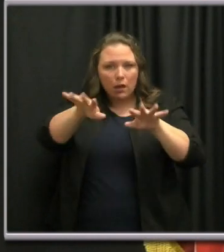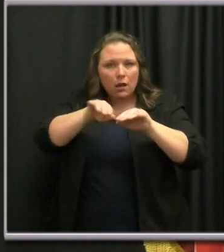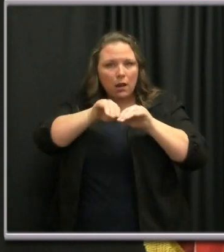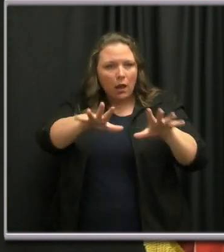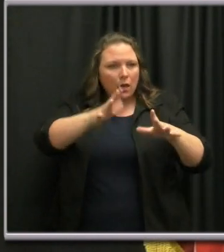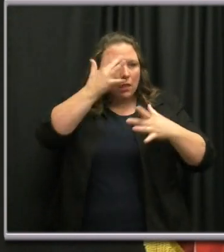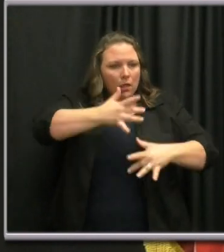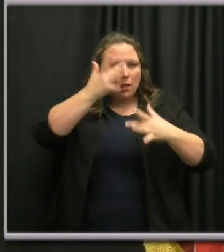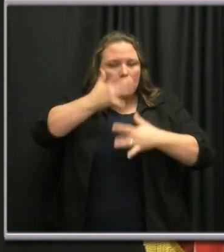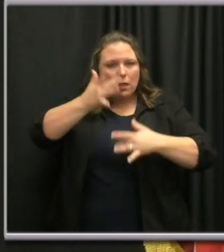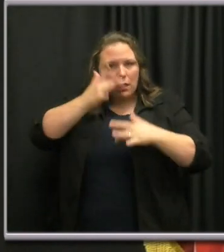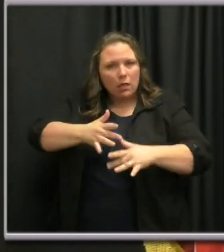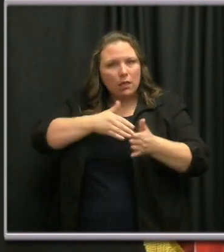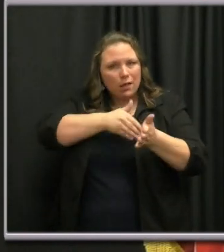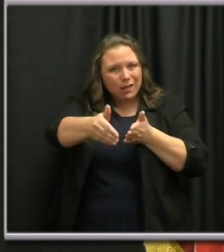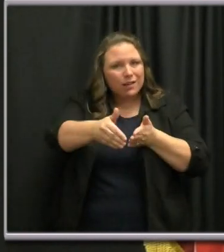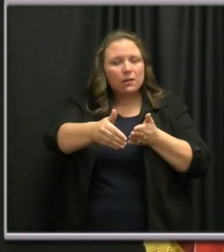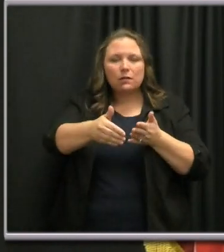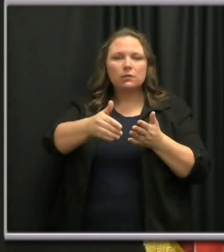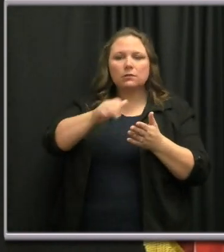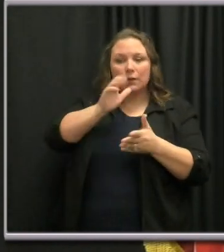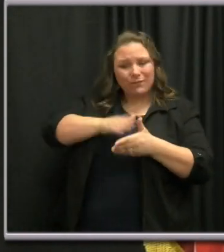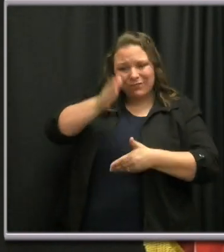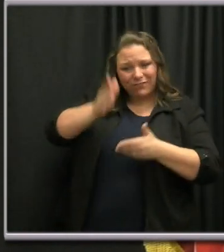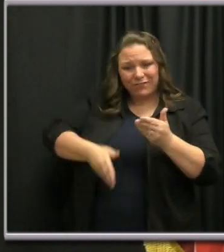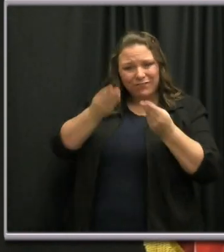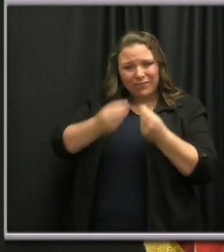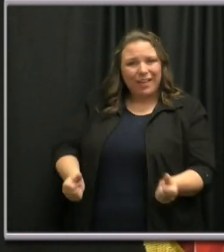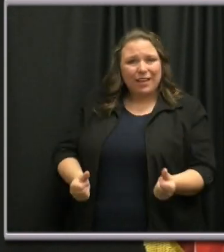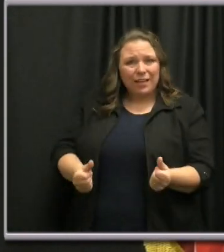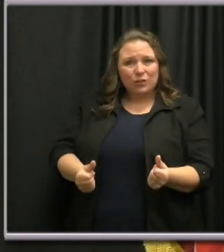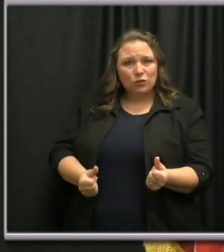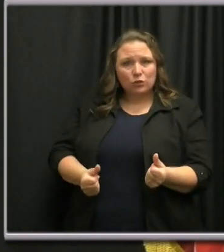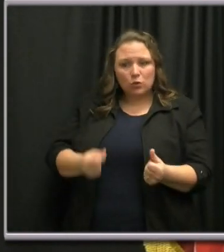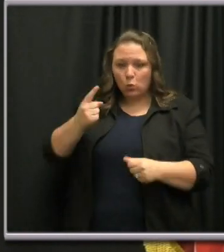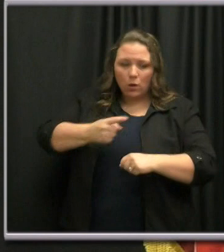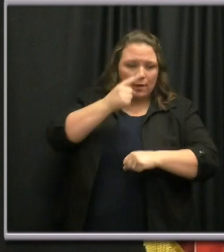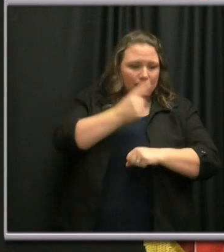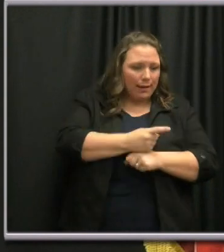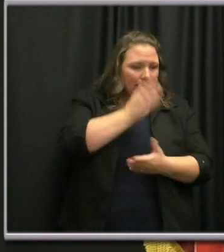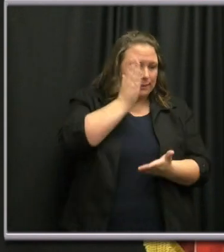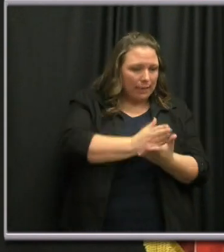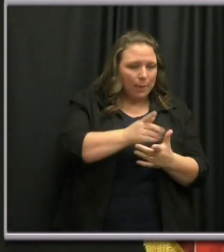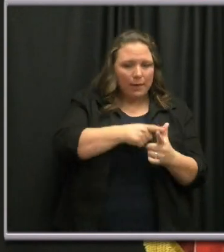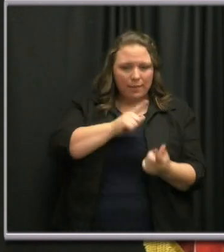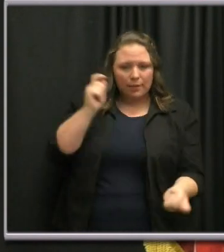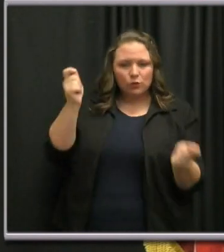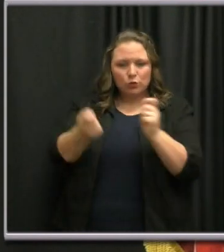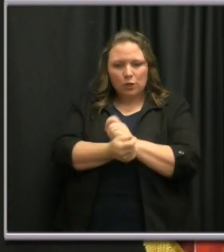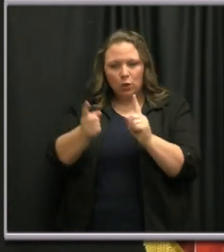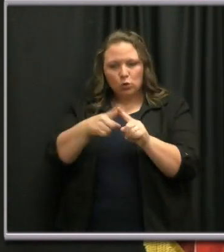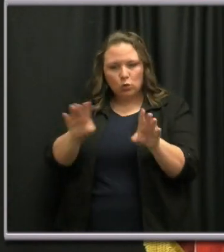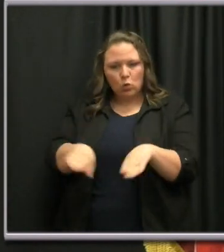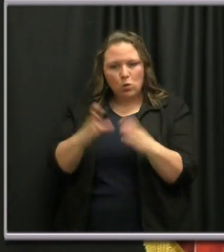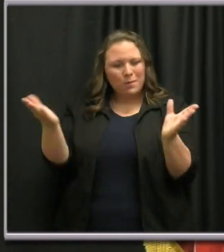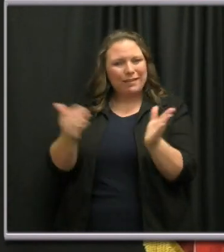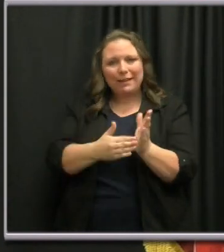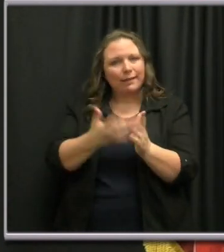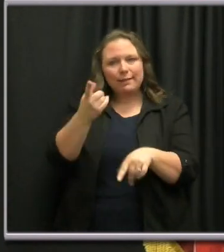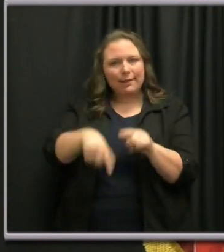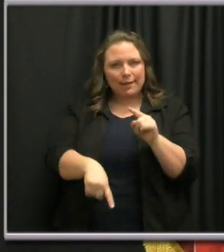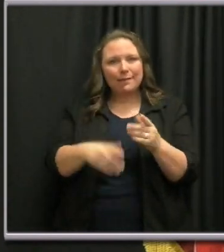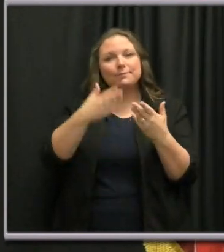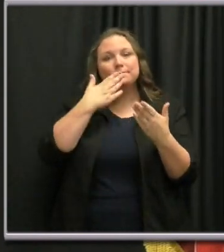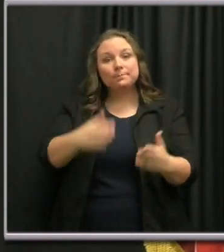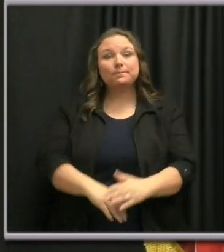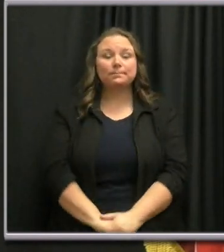constantly. This is not over on some date that we move into phase one of the restart protocols.